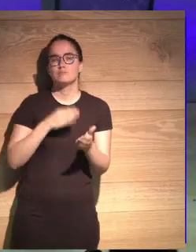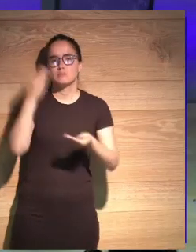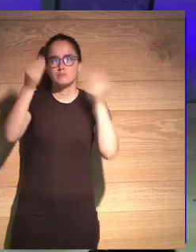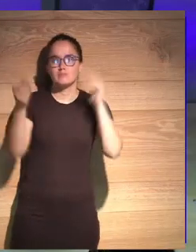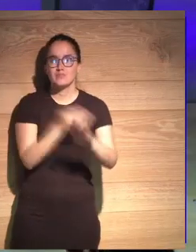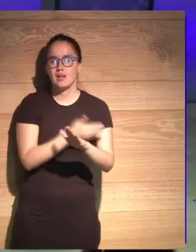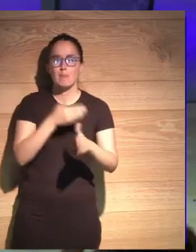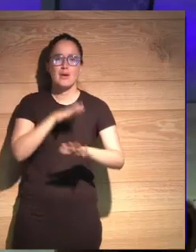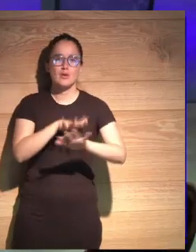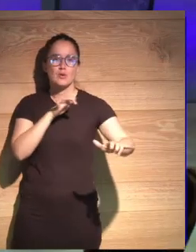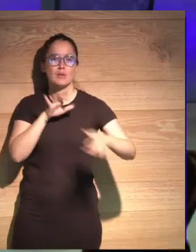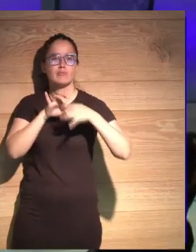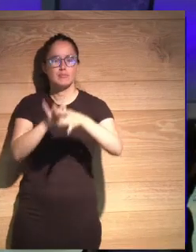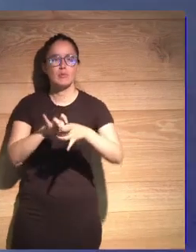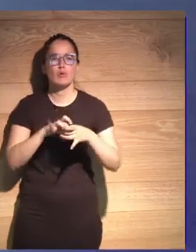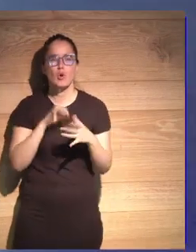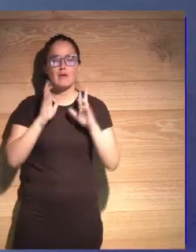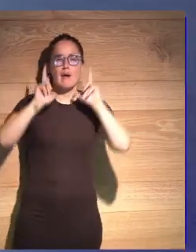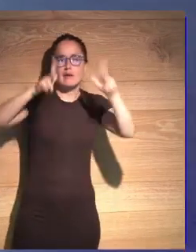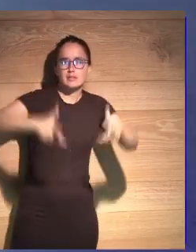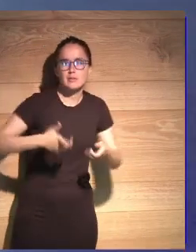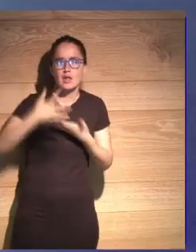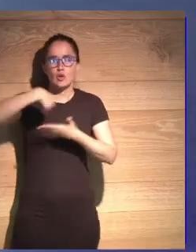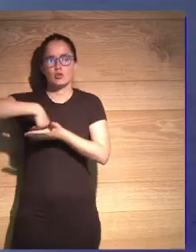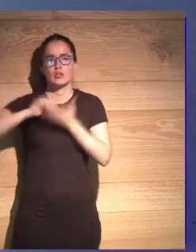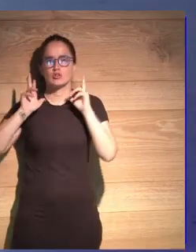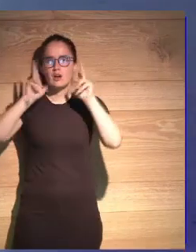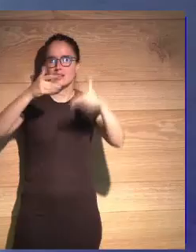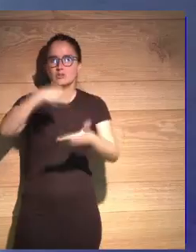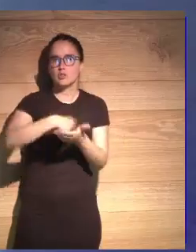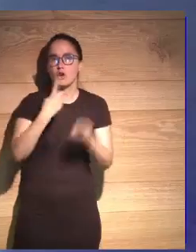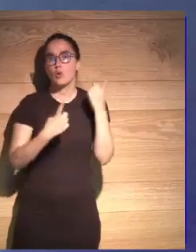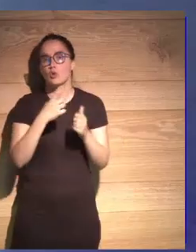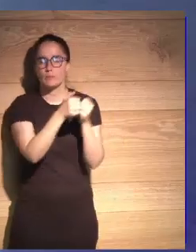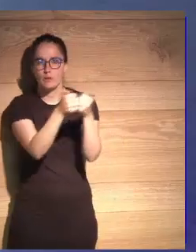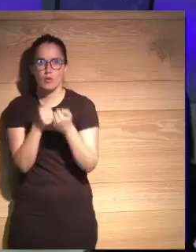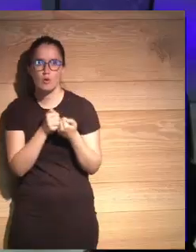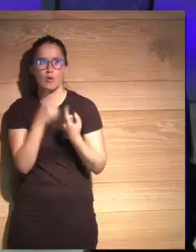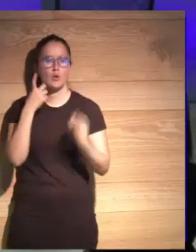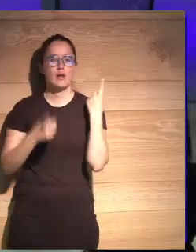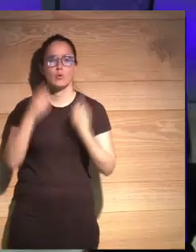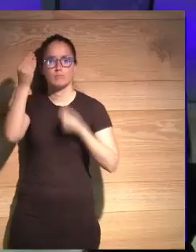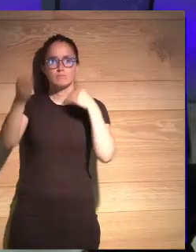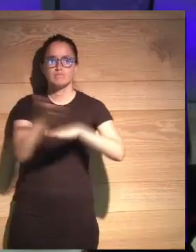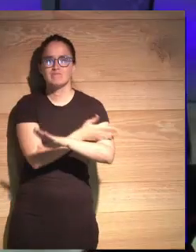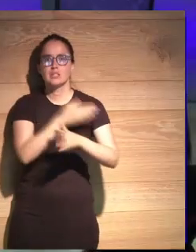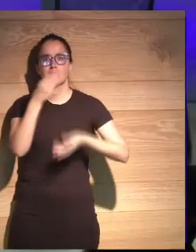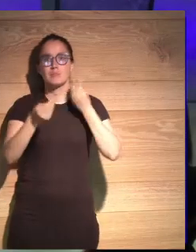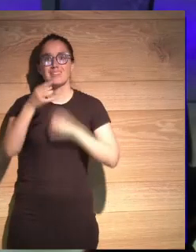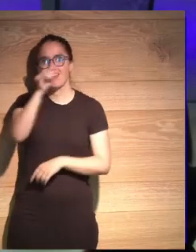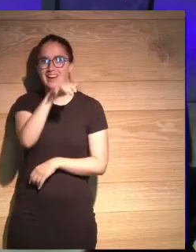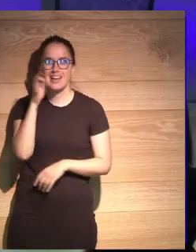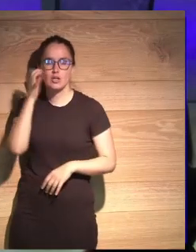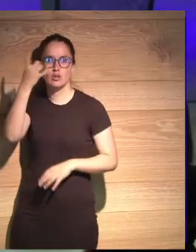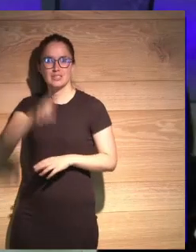The comments we get from parents are related with this. They have prejudices about the violence, the aggressiveness of some video games,